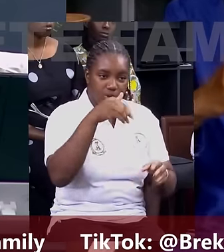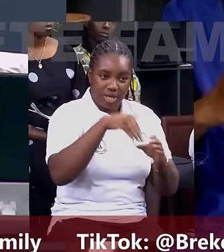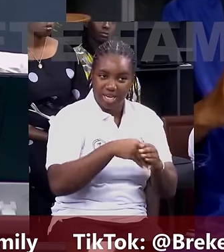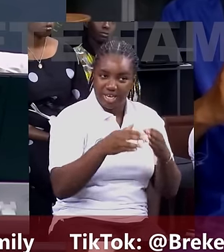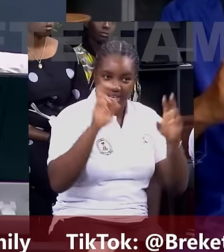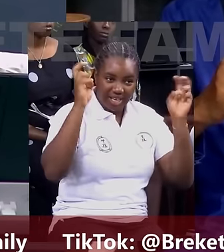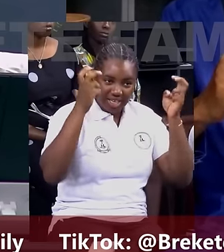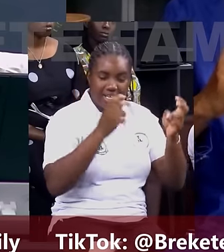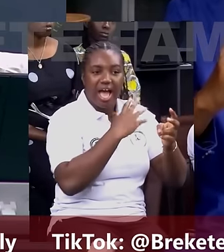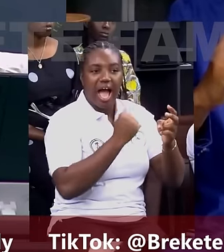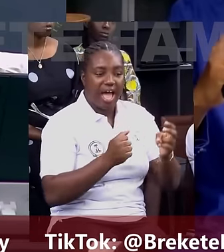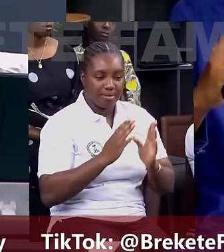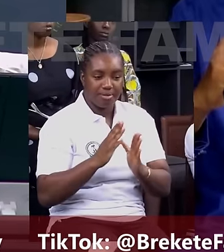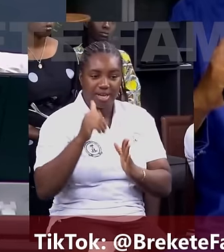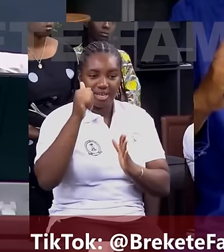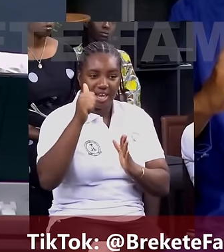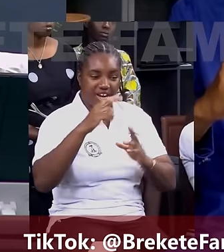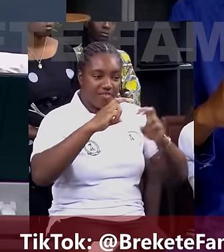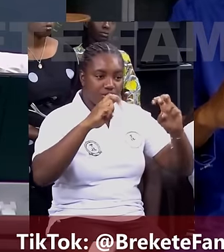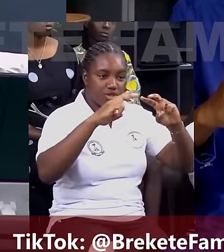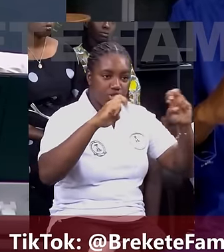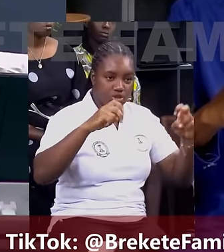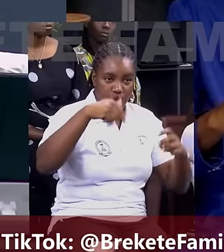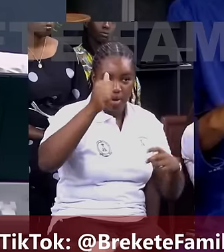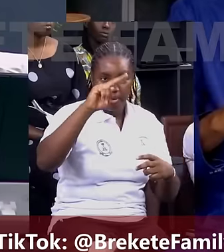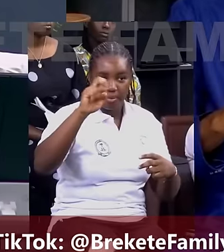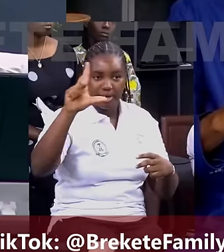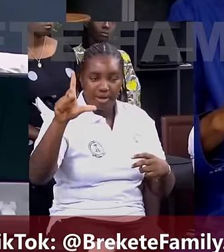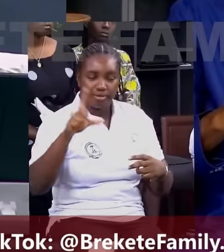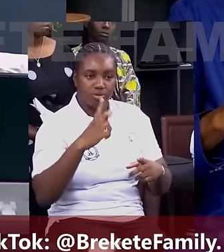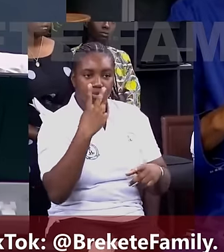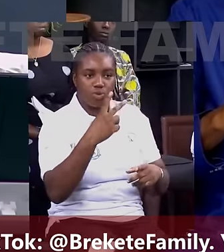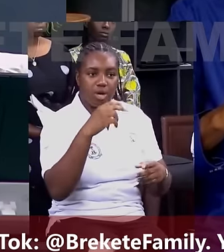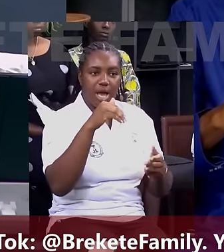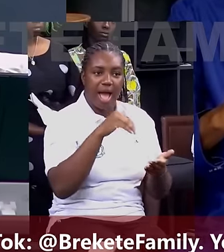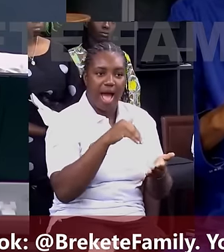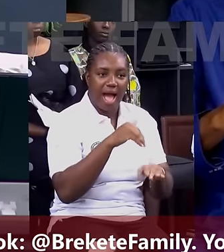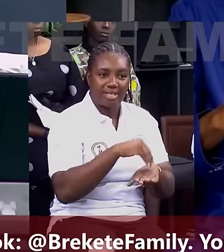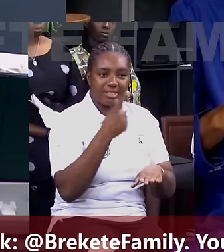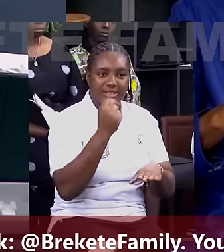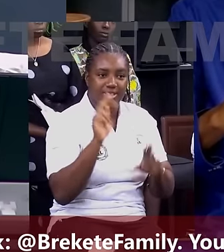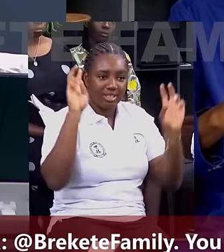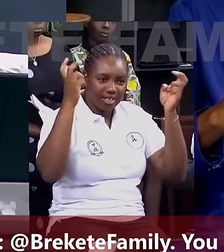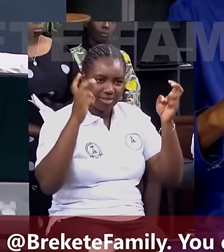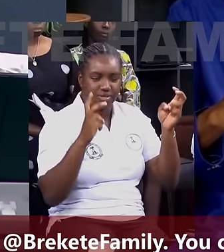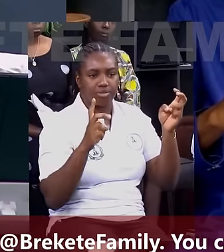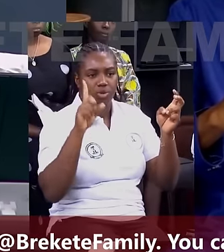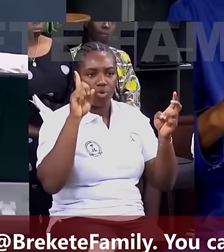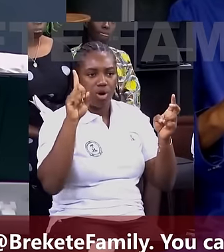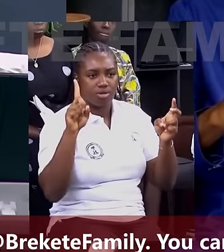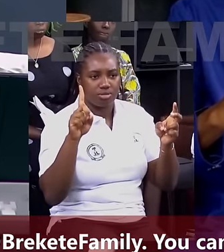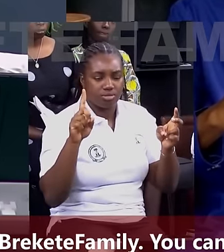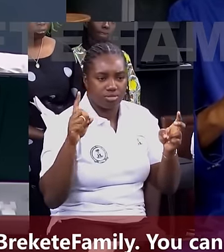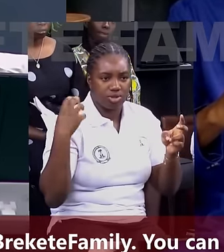set up an investigation panel to look into the case. I think it's one superintendent of police,